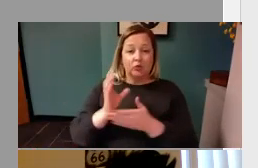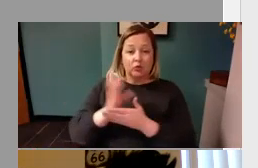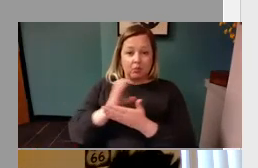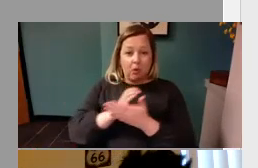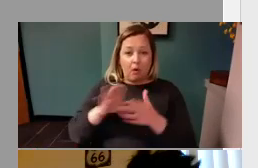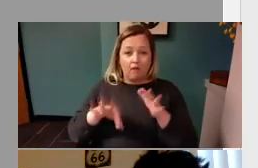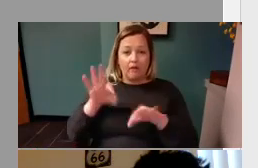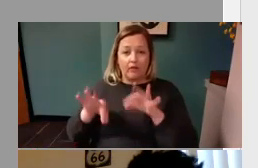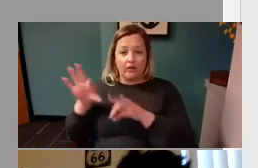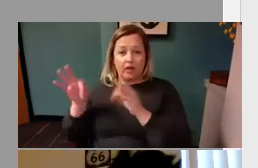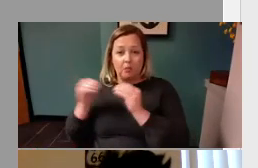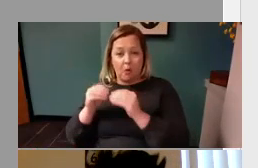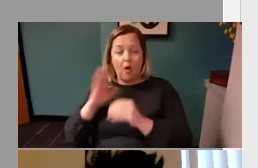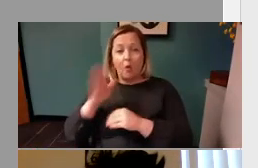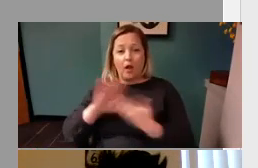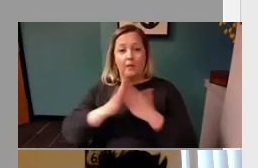costs. Okay.